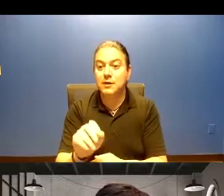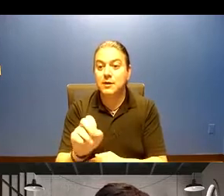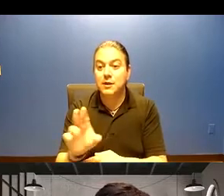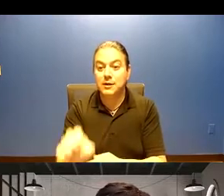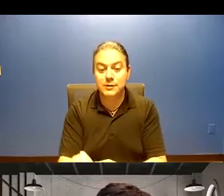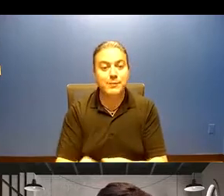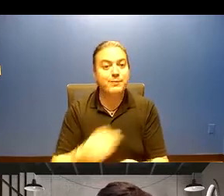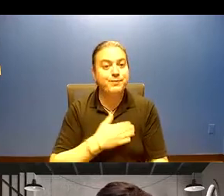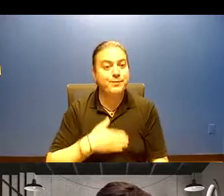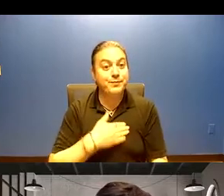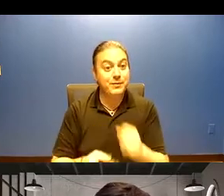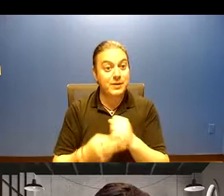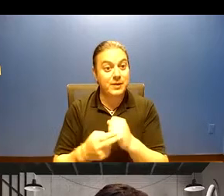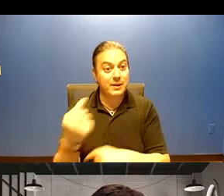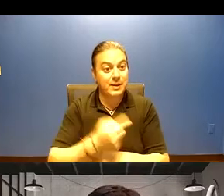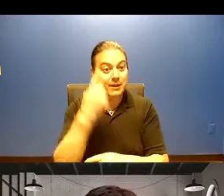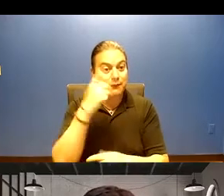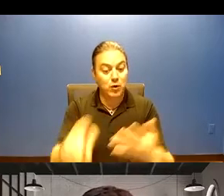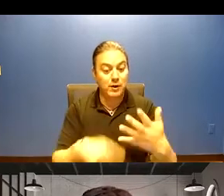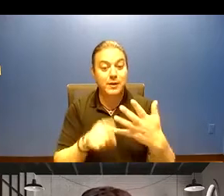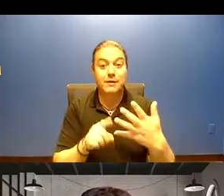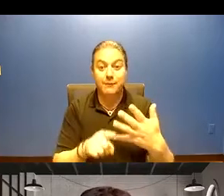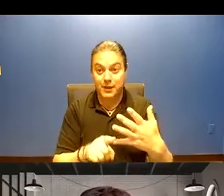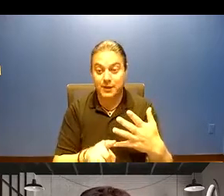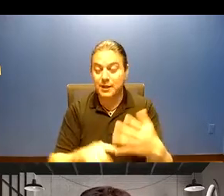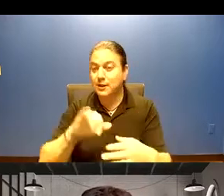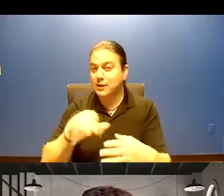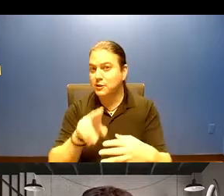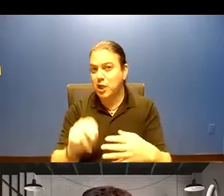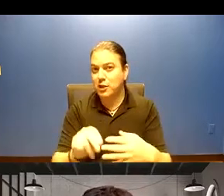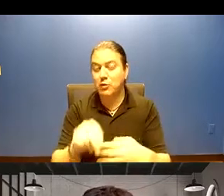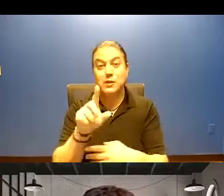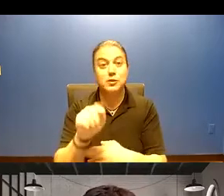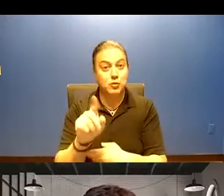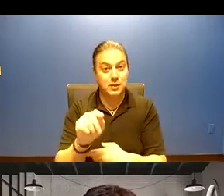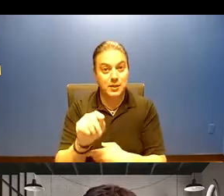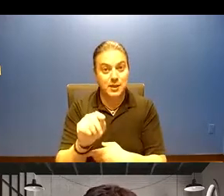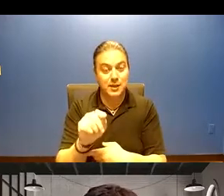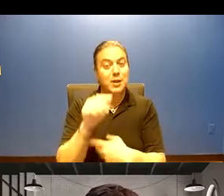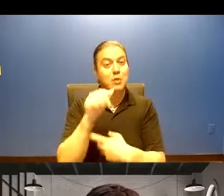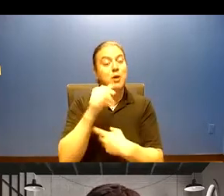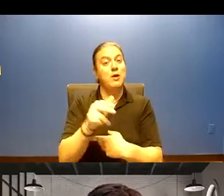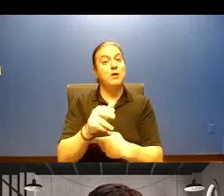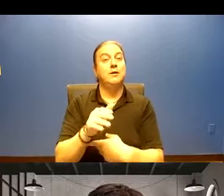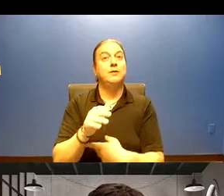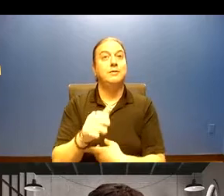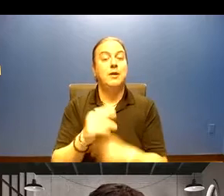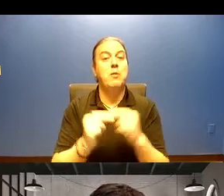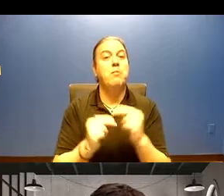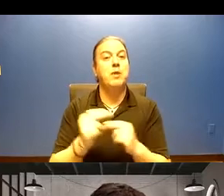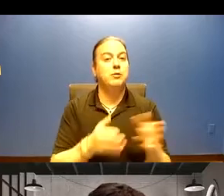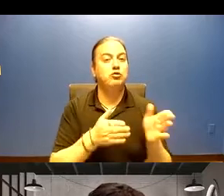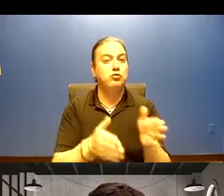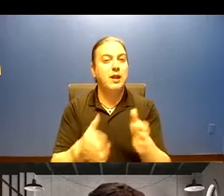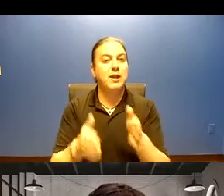and plan to attend the 5th session on January 20th as we collectively build strategies for action items to